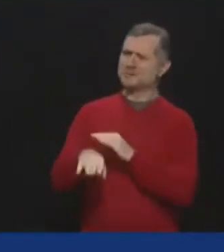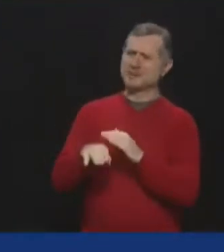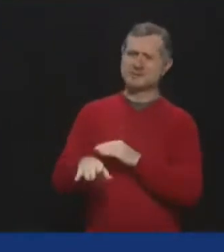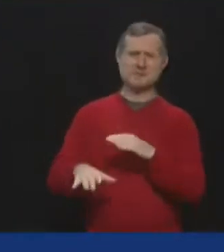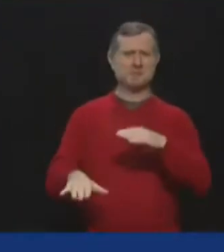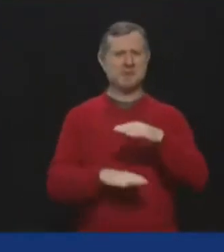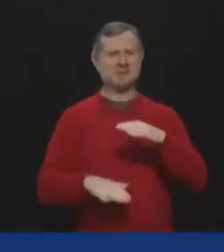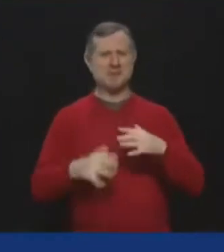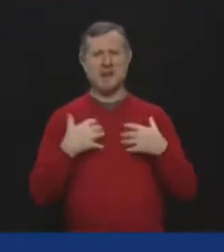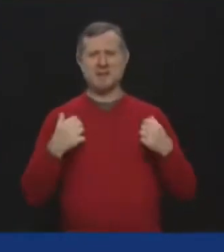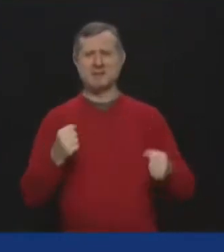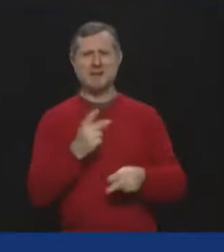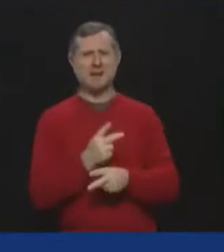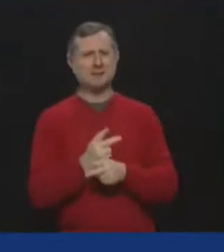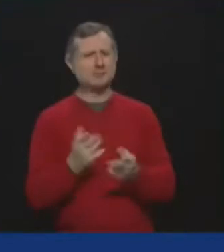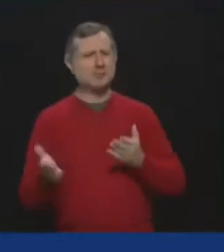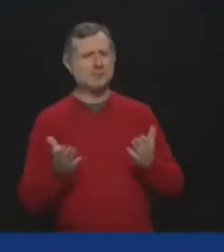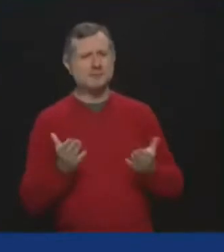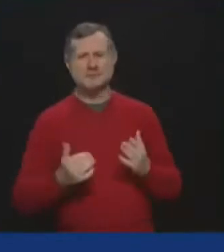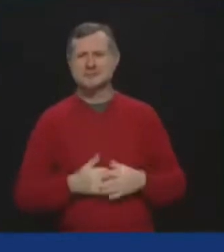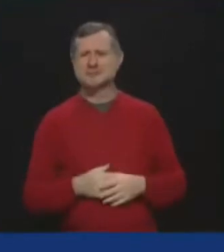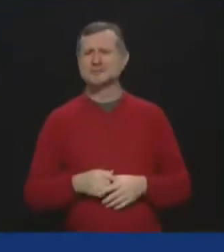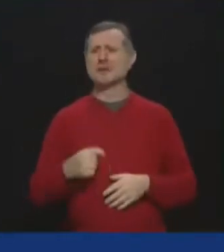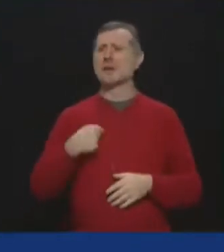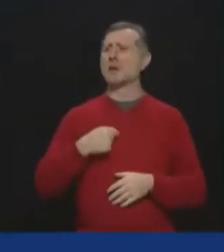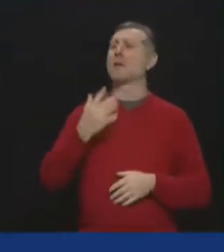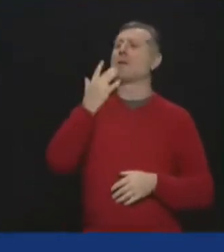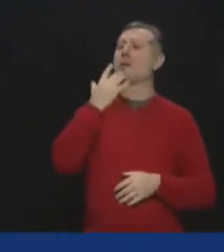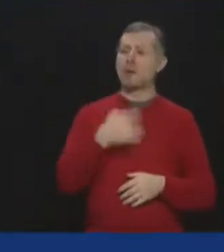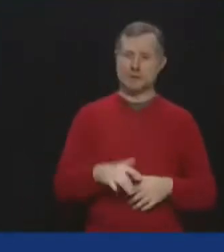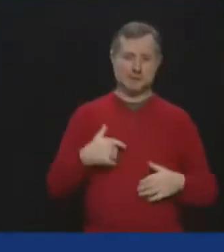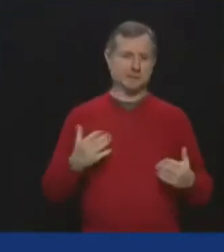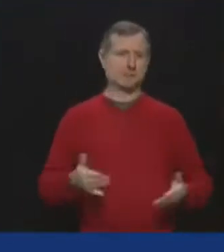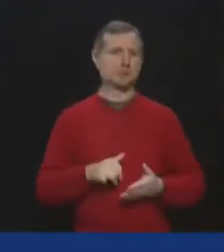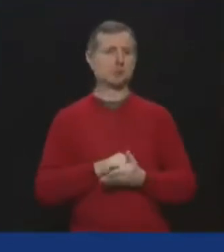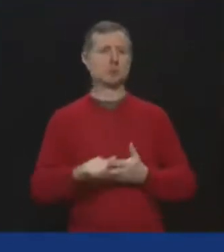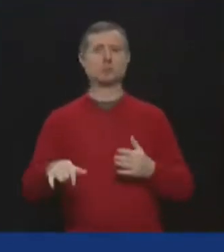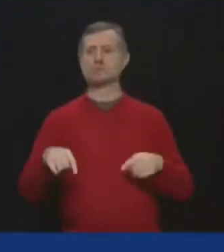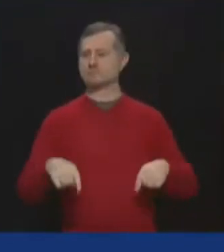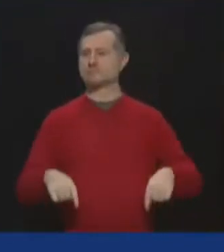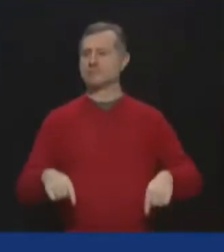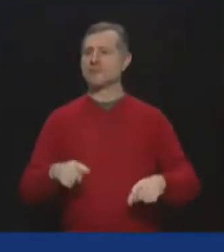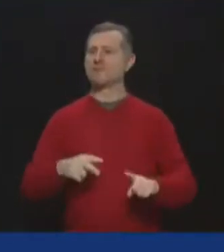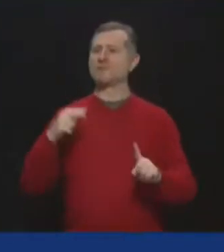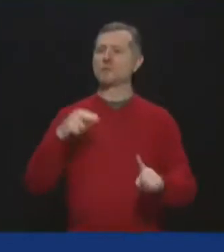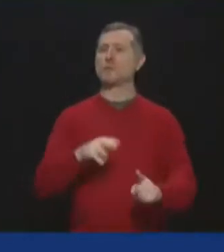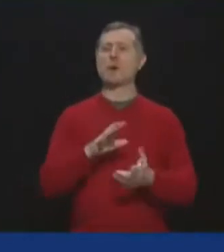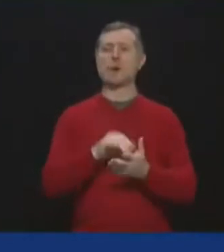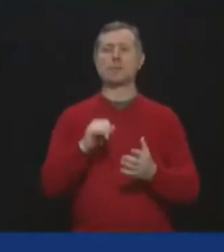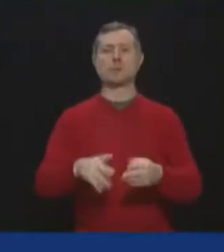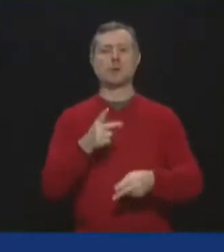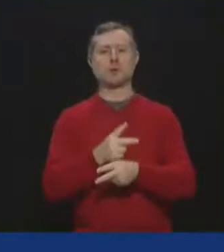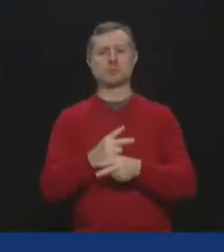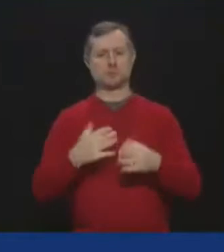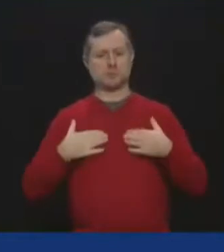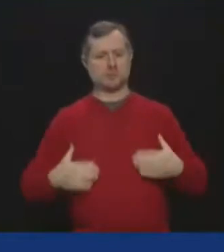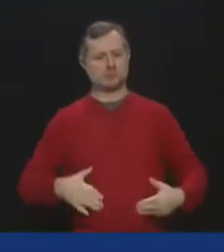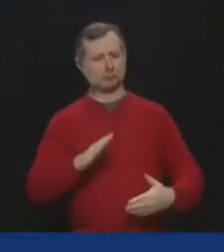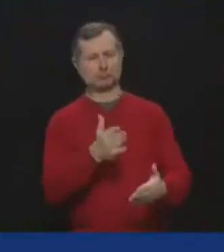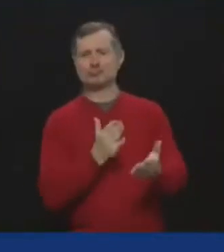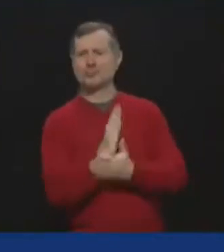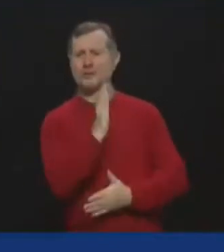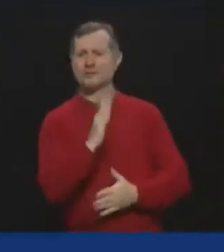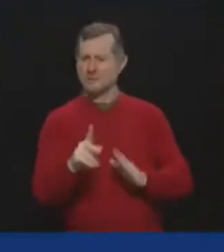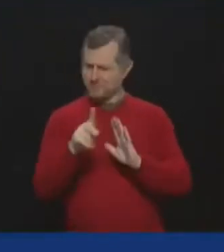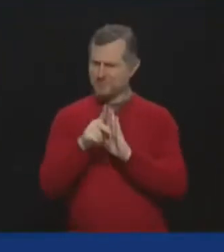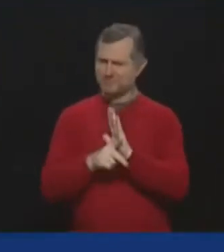need. I feel lucky to practice in a state that views abortion care as a human right and implements policy that continue to improve access